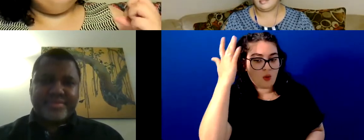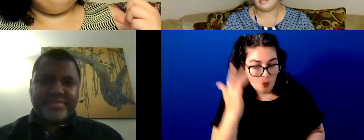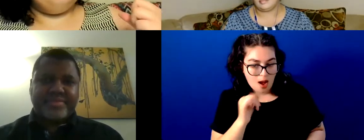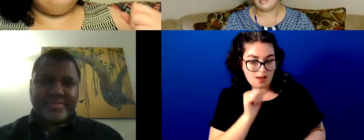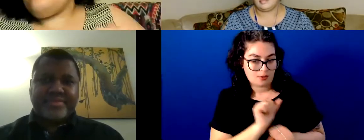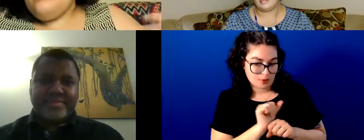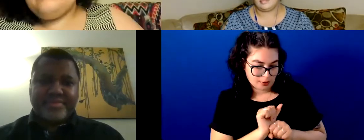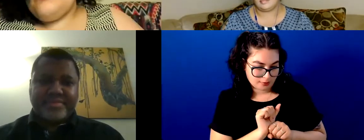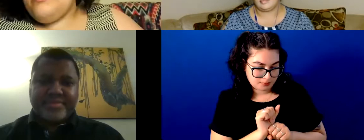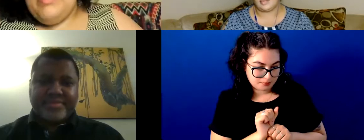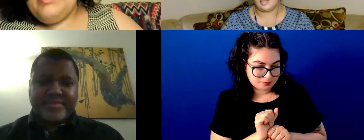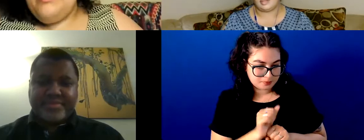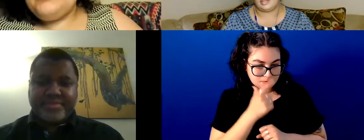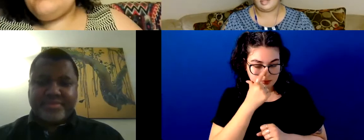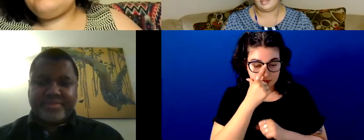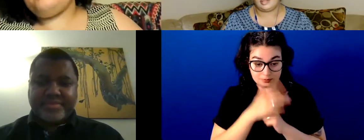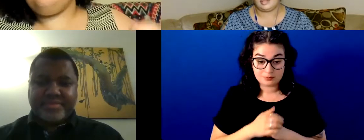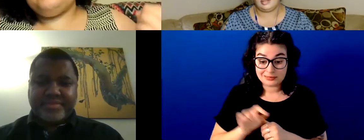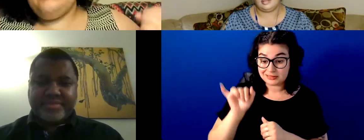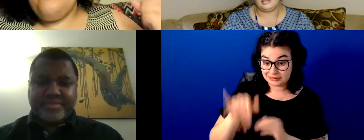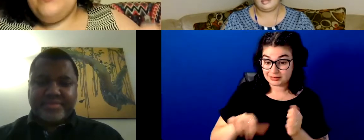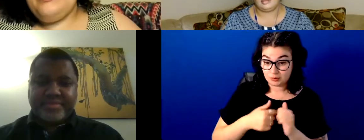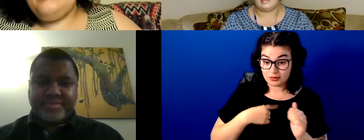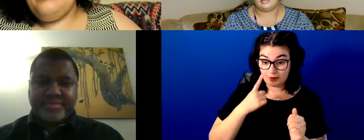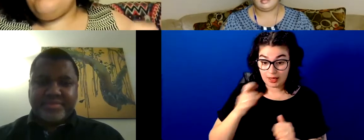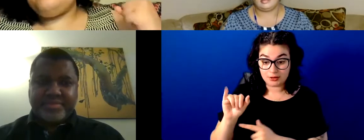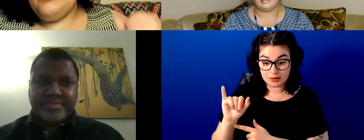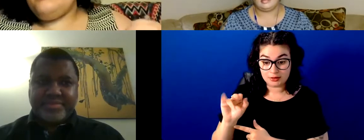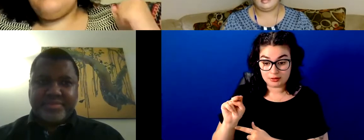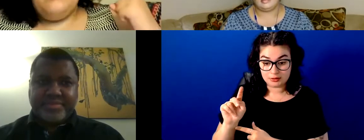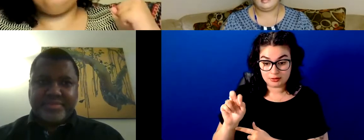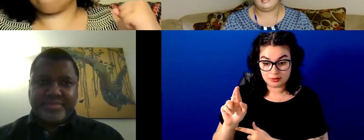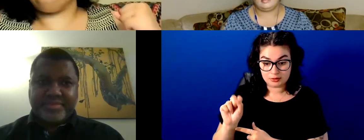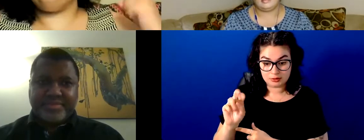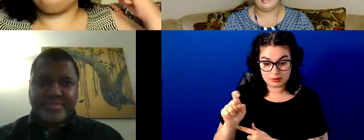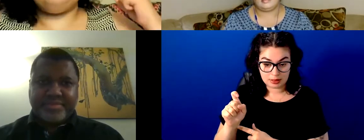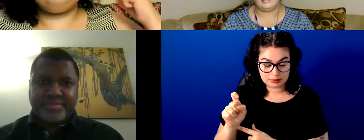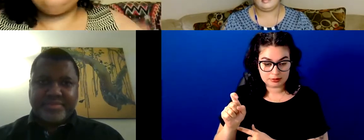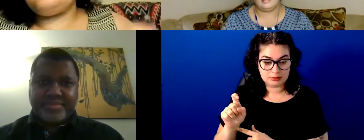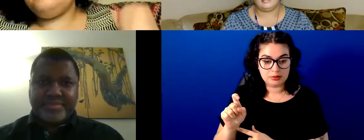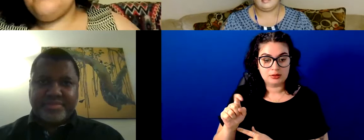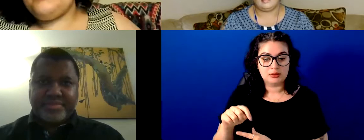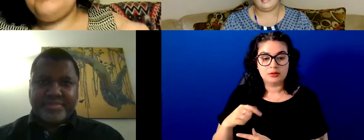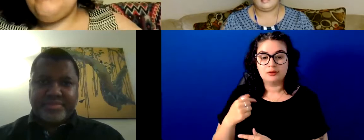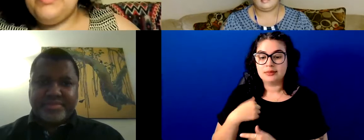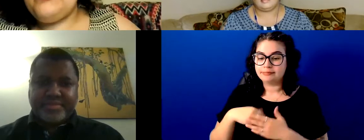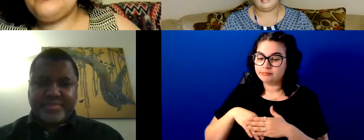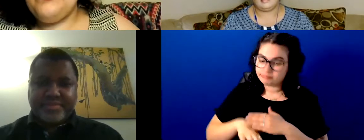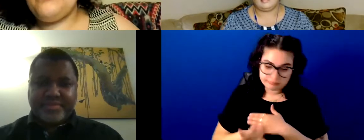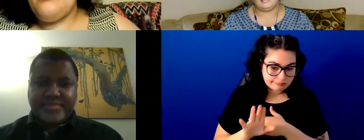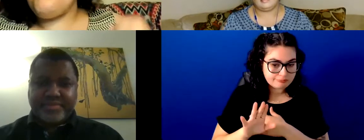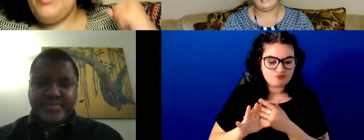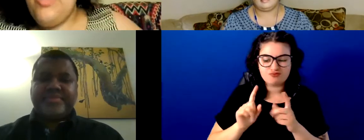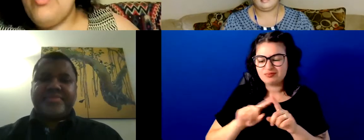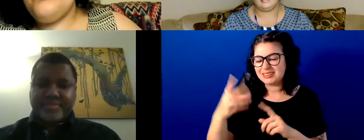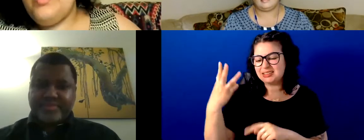And that's how I ended up finding out I was intersex. Was I went in and I had been through like 16 different types of birth control.